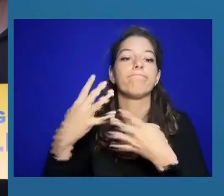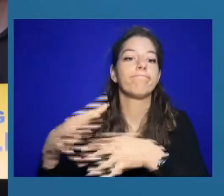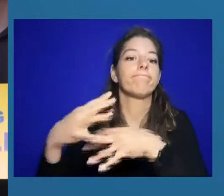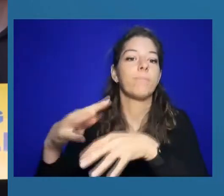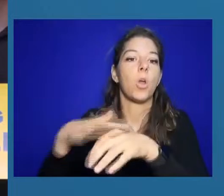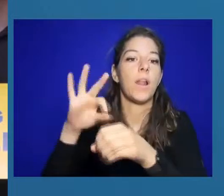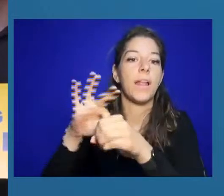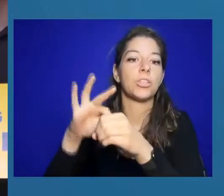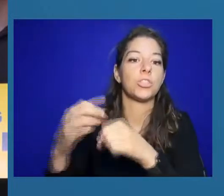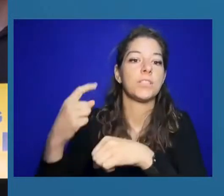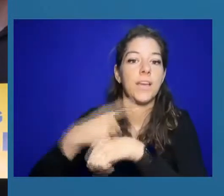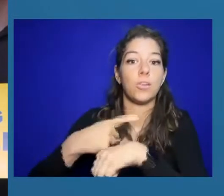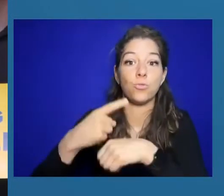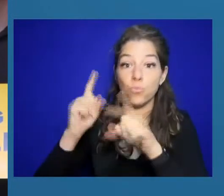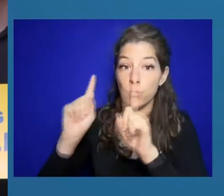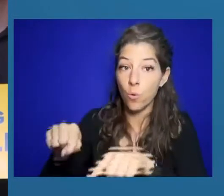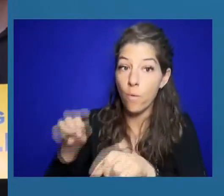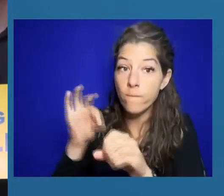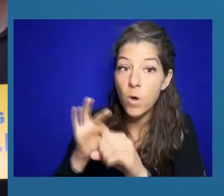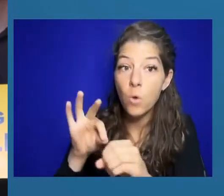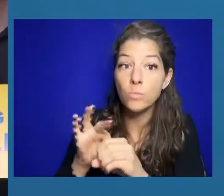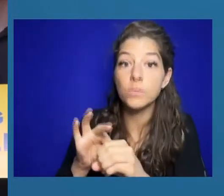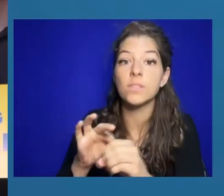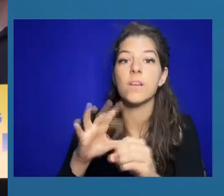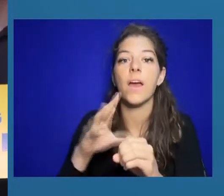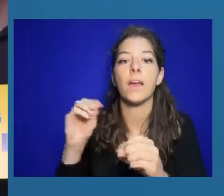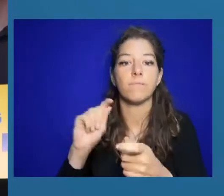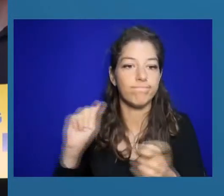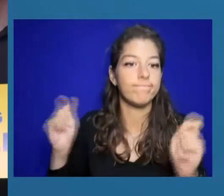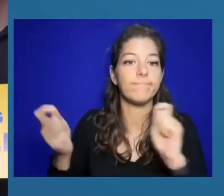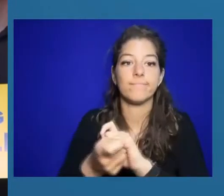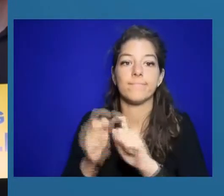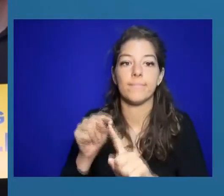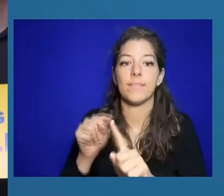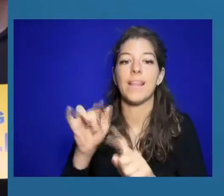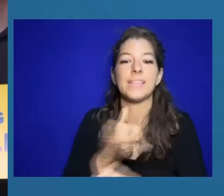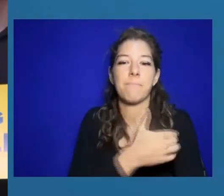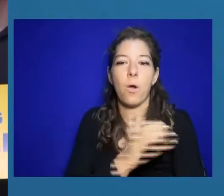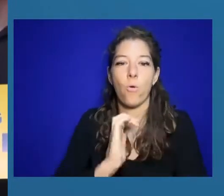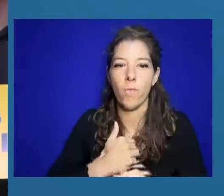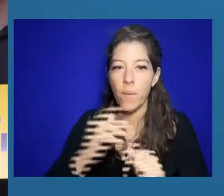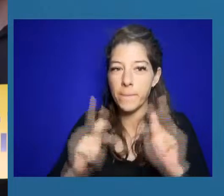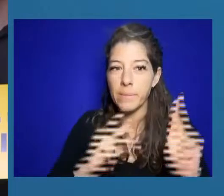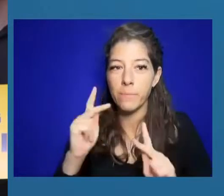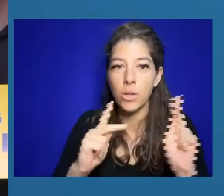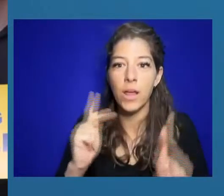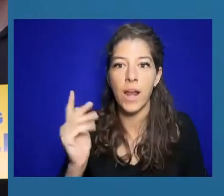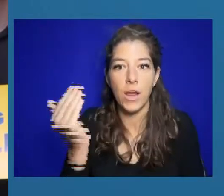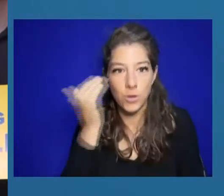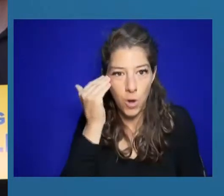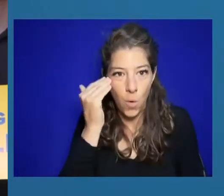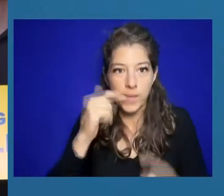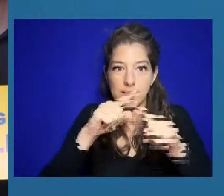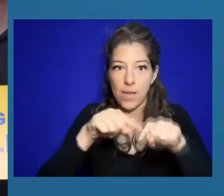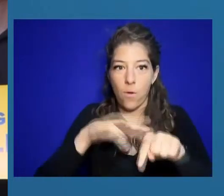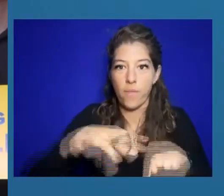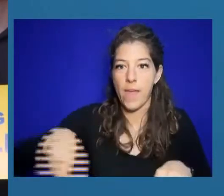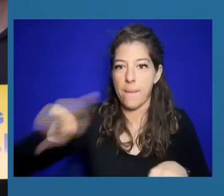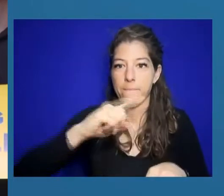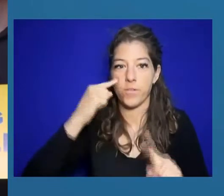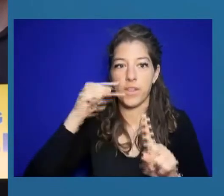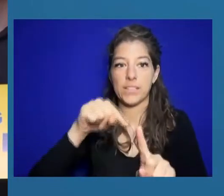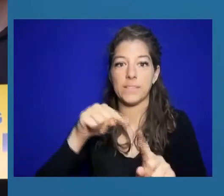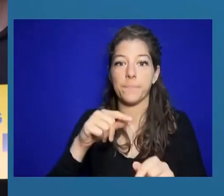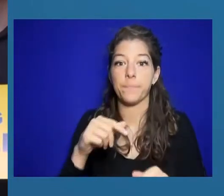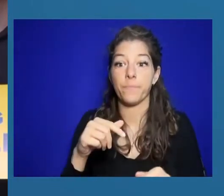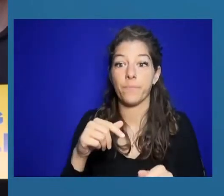vote and turn this around. That is the power of our people, and I know I can count on them to do this. So as long